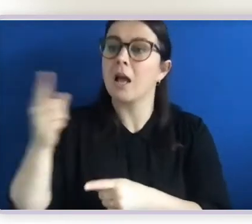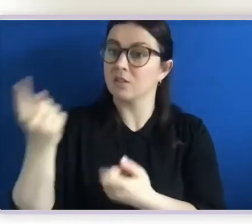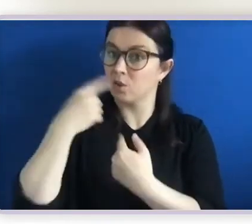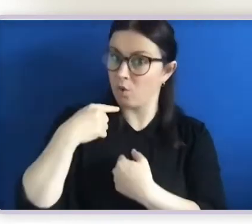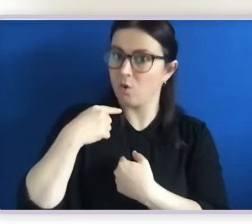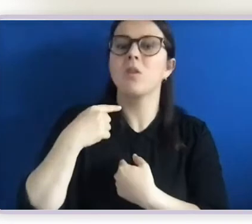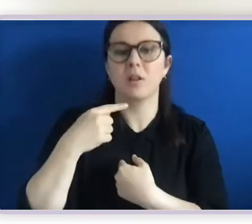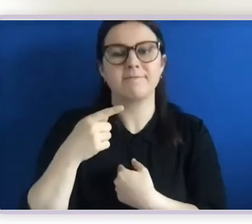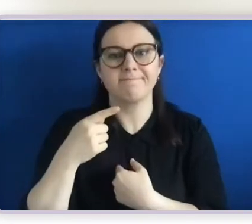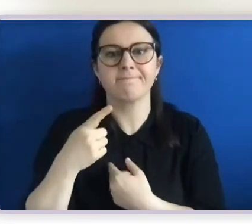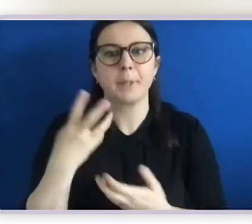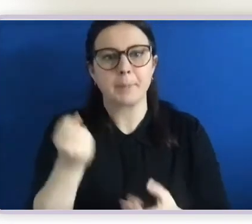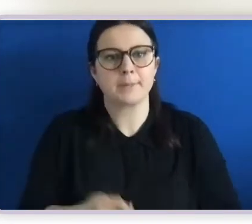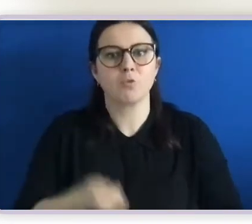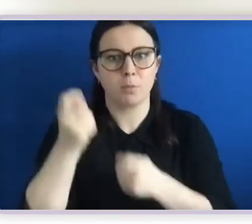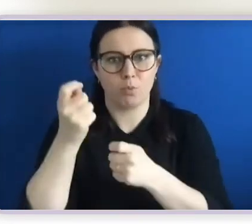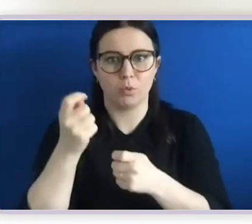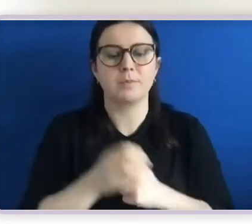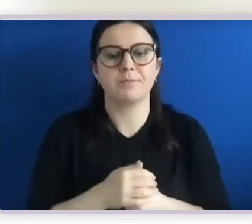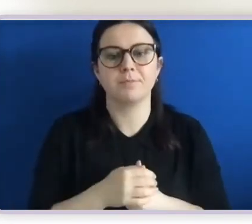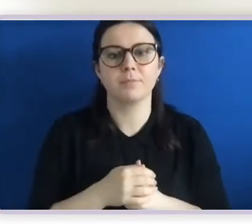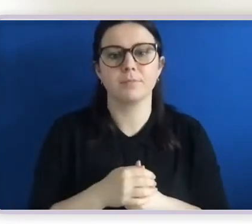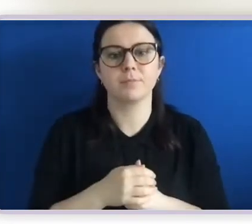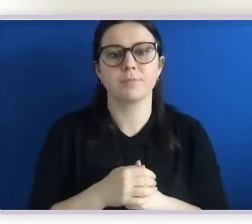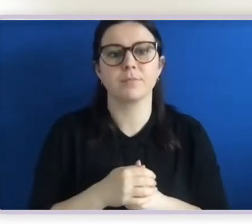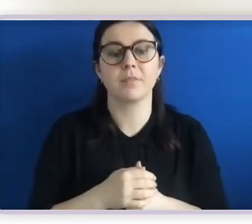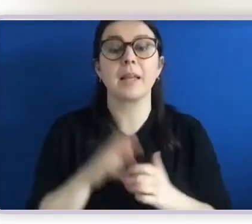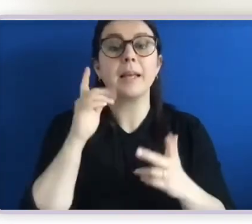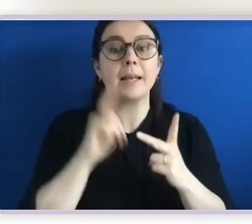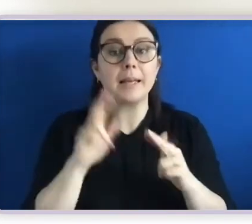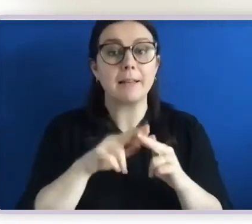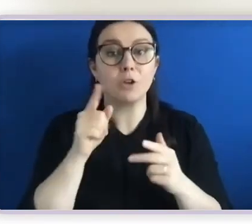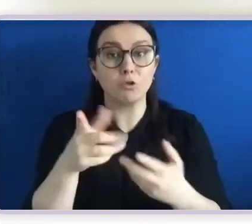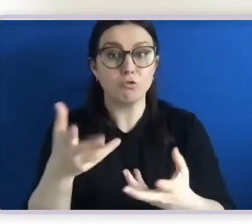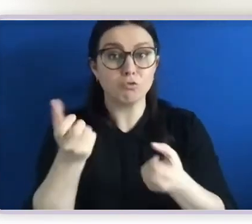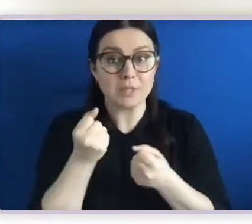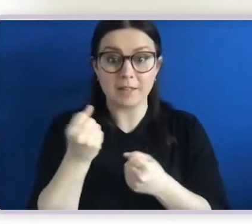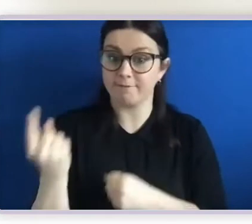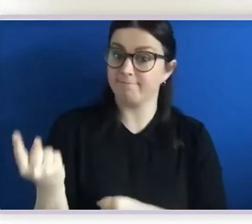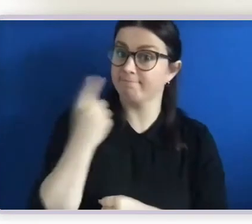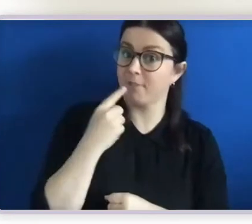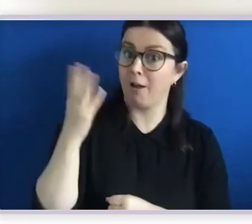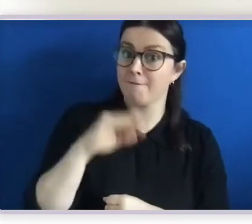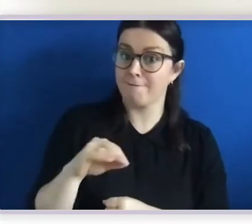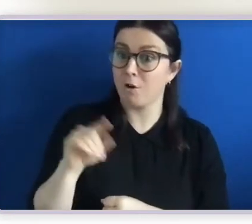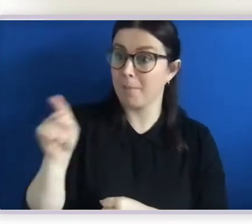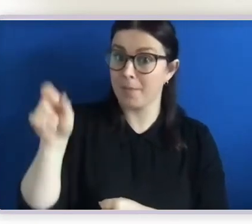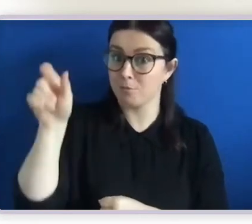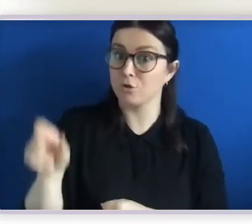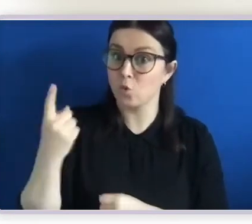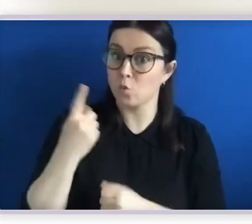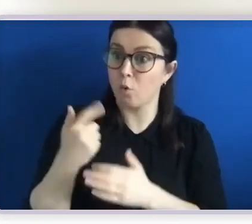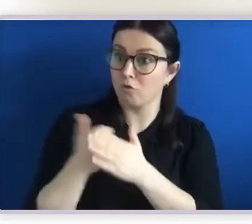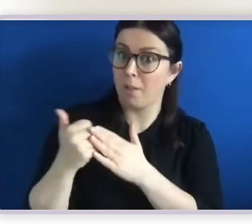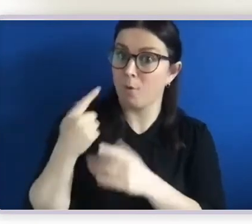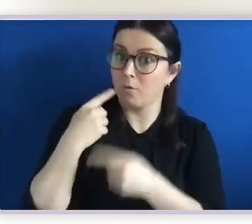That said, if you receive a report from a reliable source, we would want you to encourage